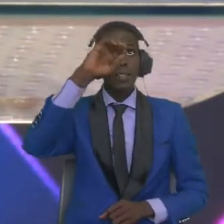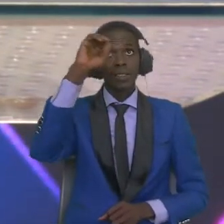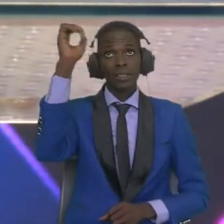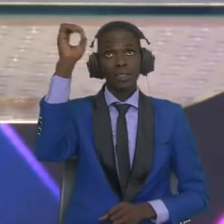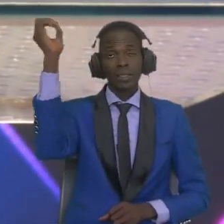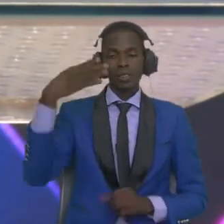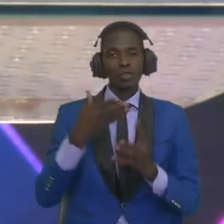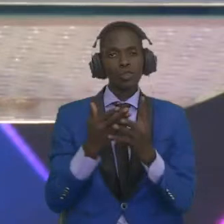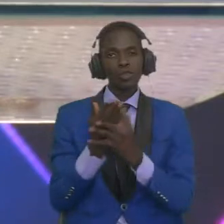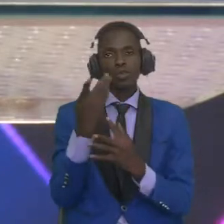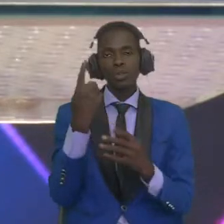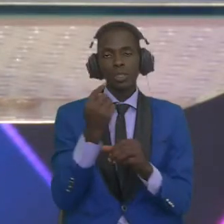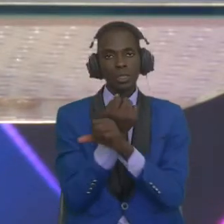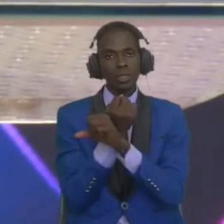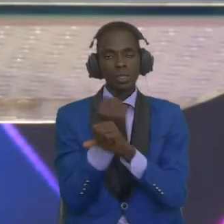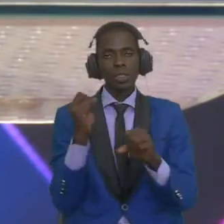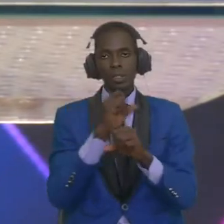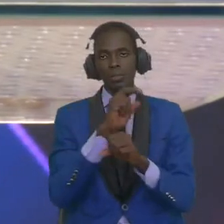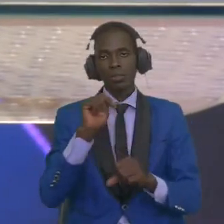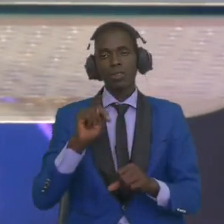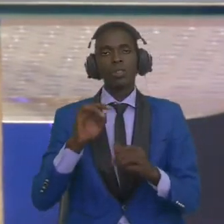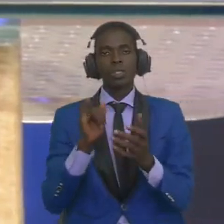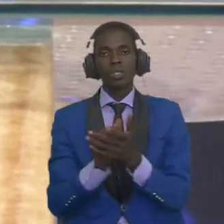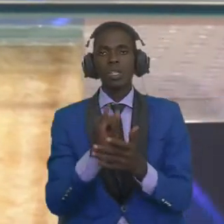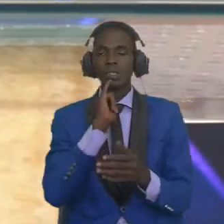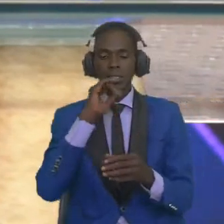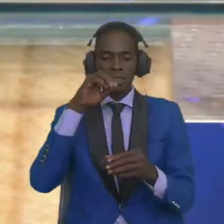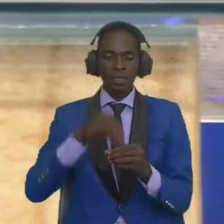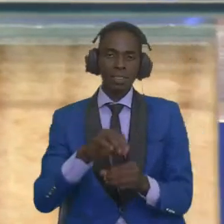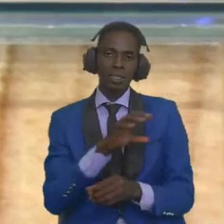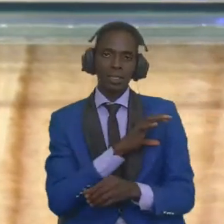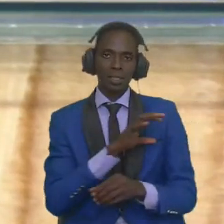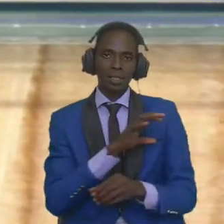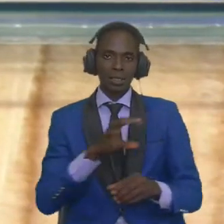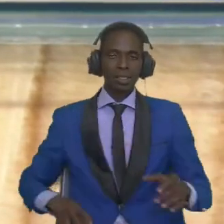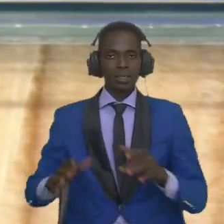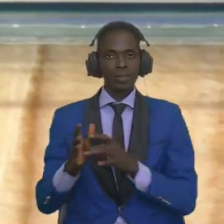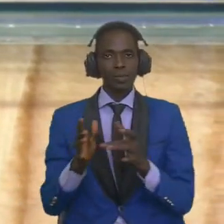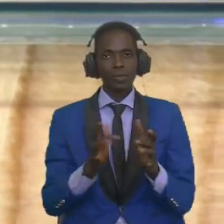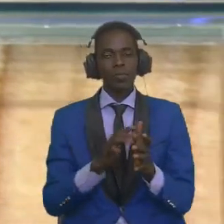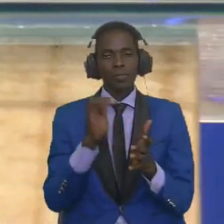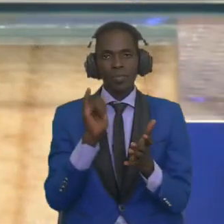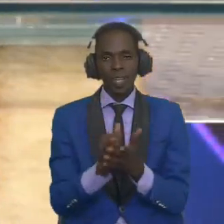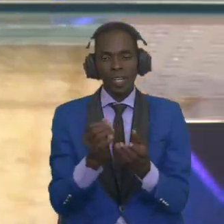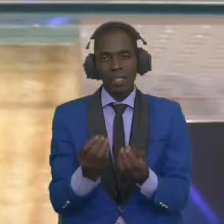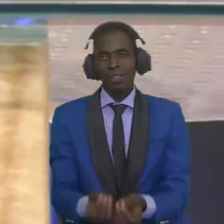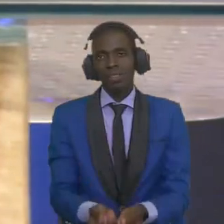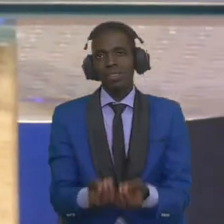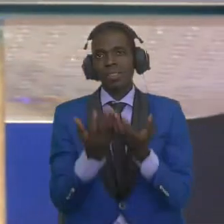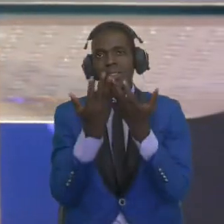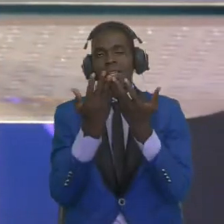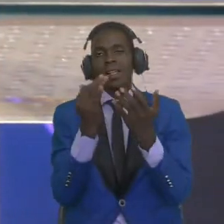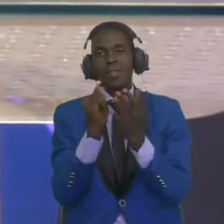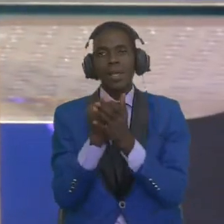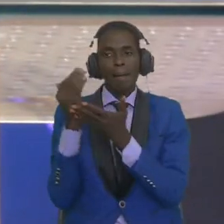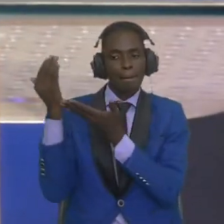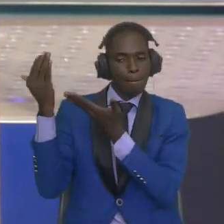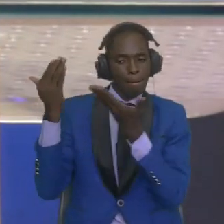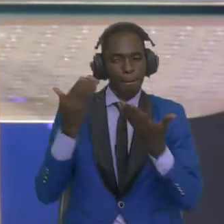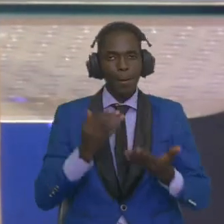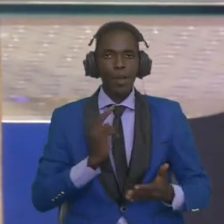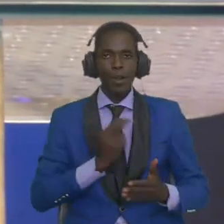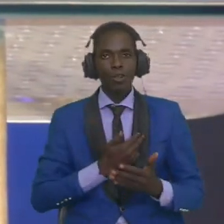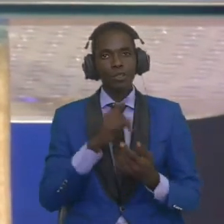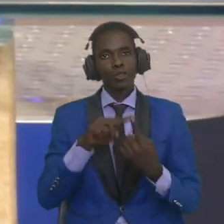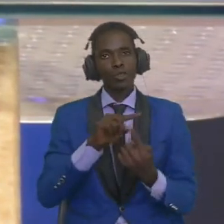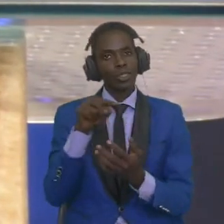that is in Christ Jesus. Is that redemption, that sacrifice of Christ, that brings us to this